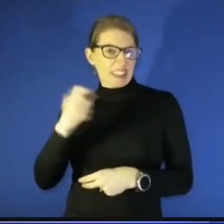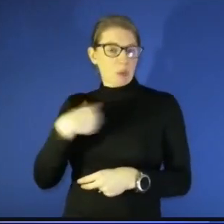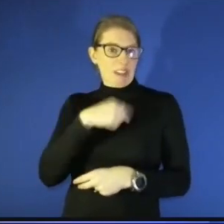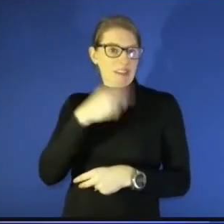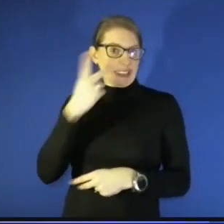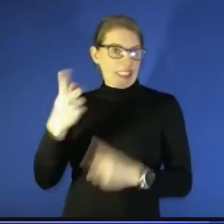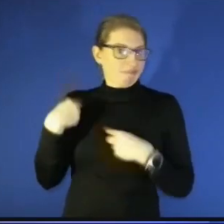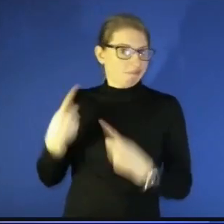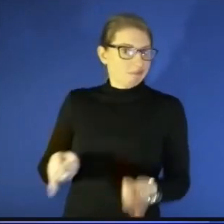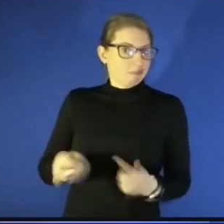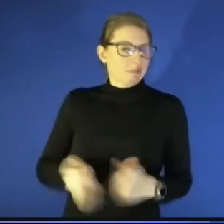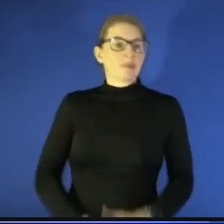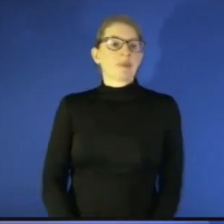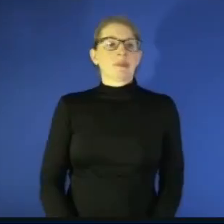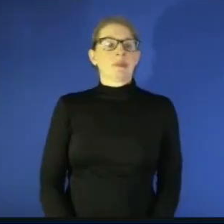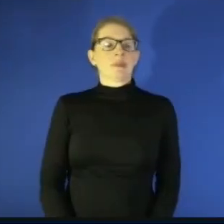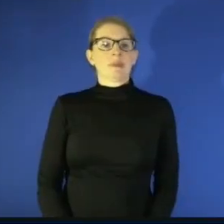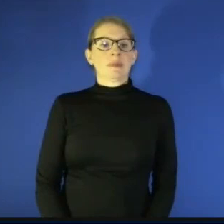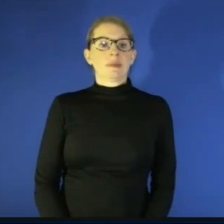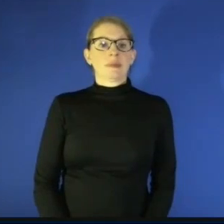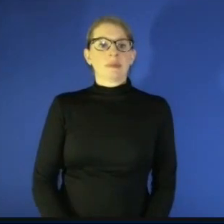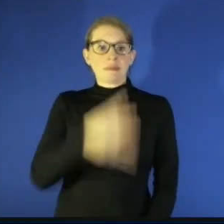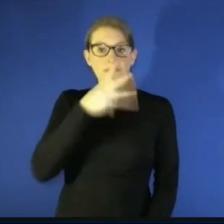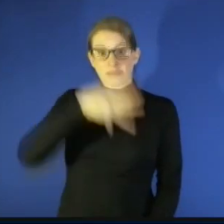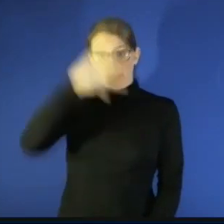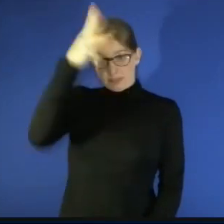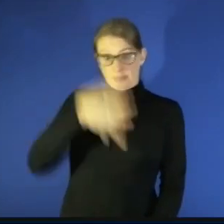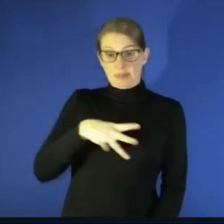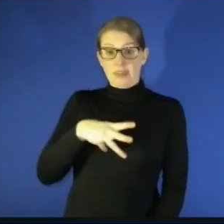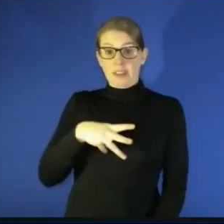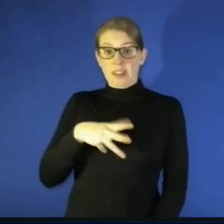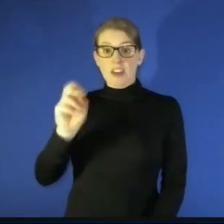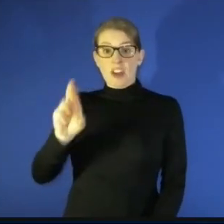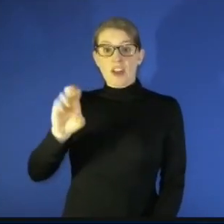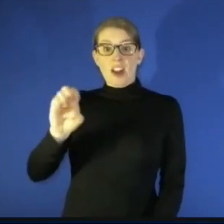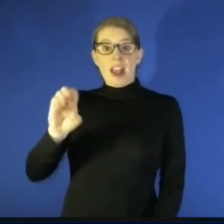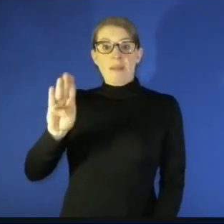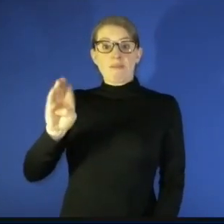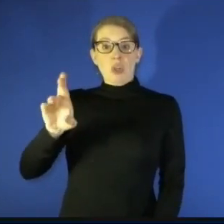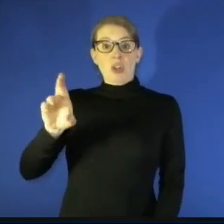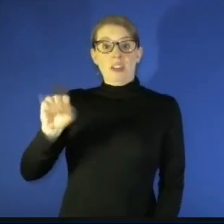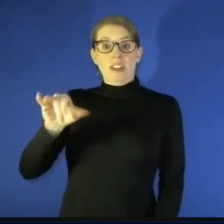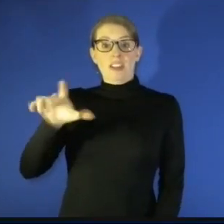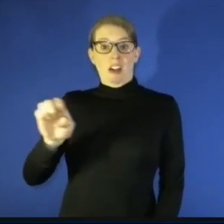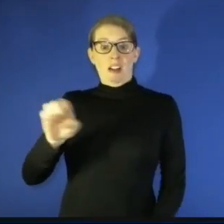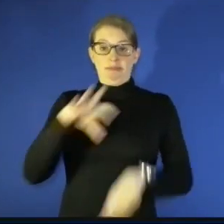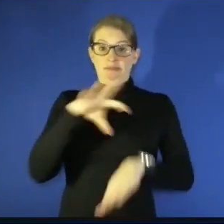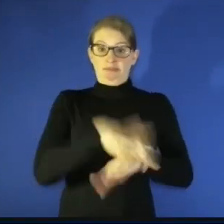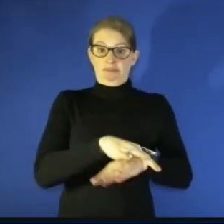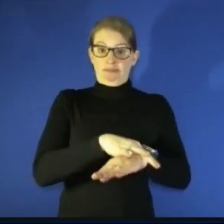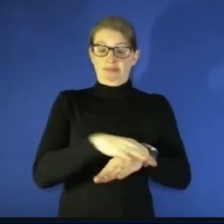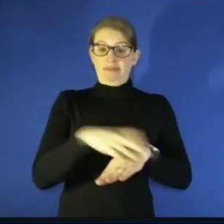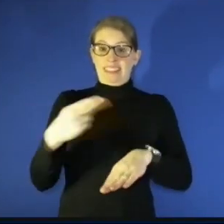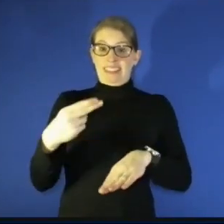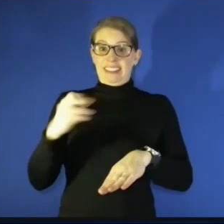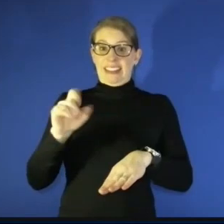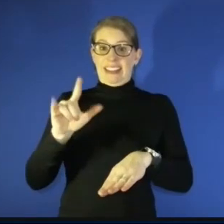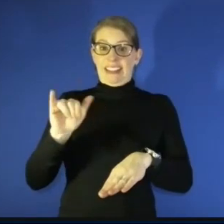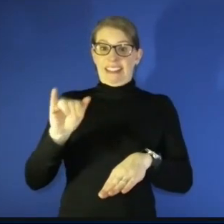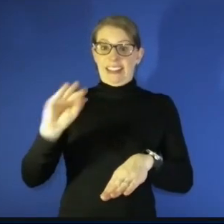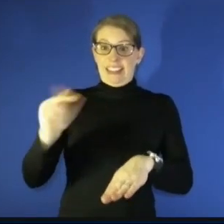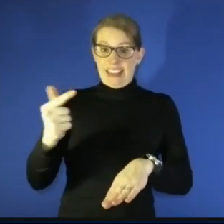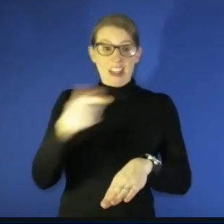So, ladies, you gave Dr. Ebersole a gift, the healing bracelet, and no surprise, you're wearing it today.